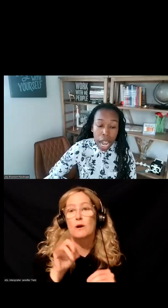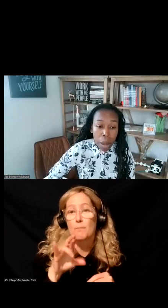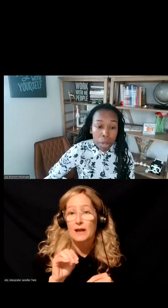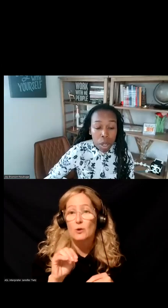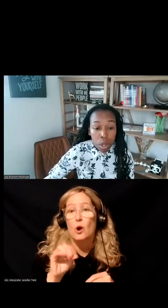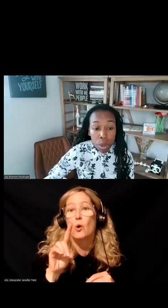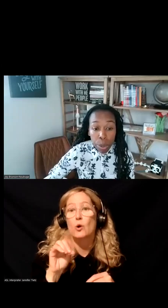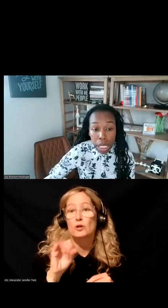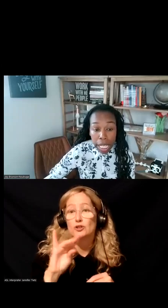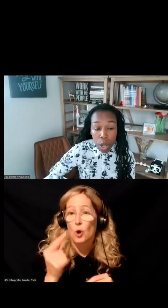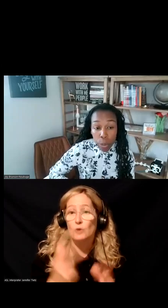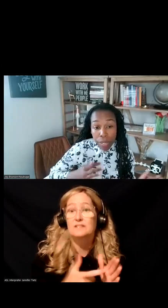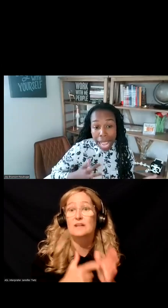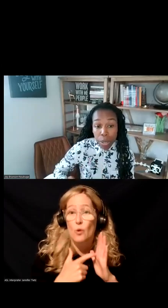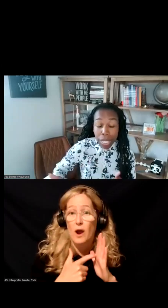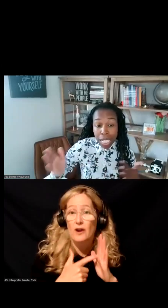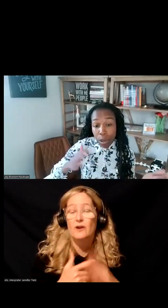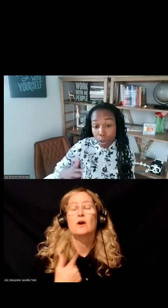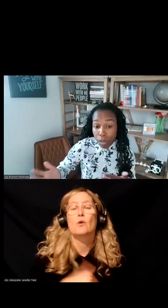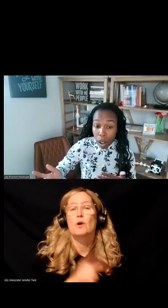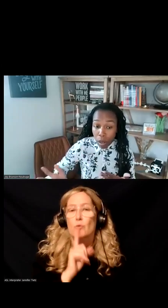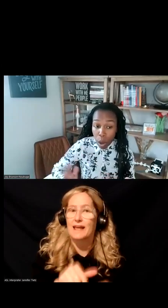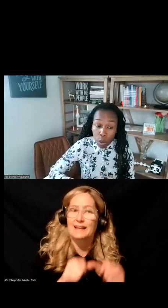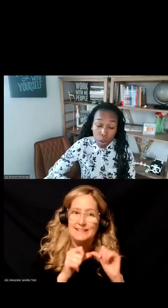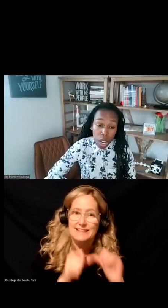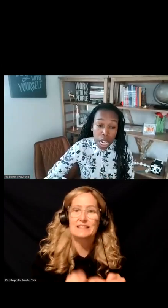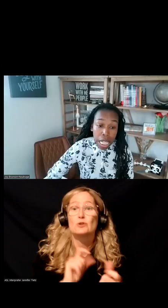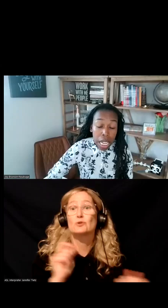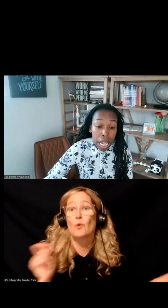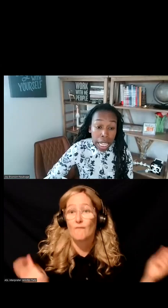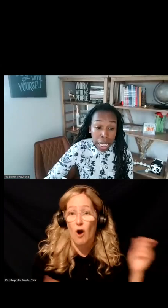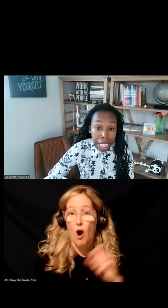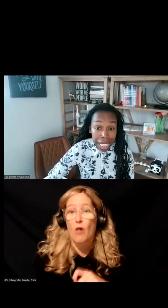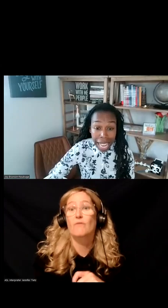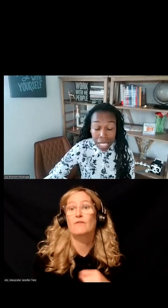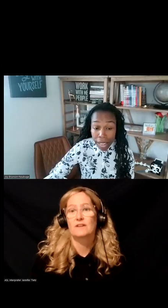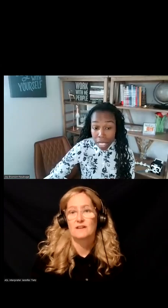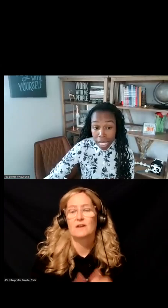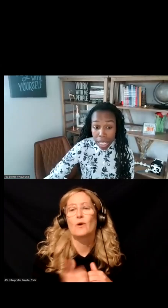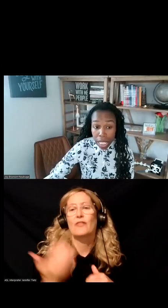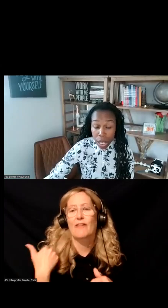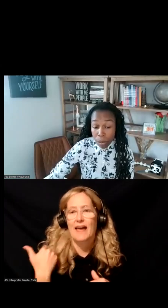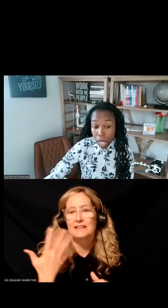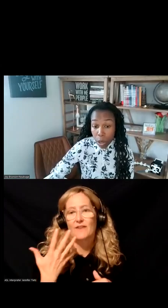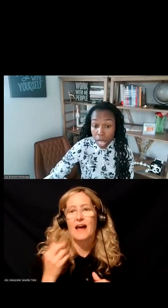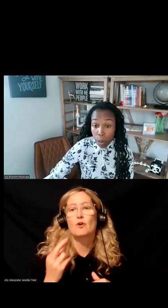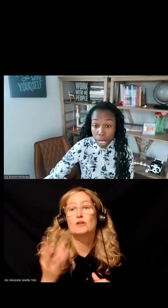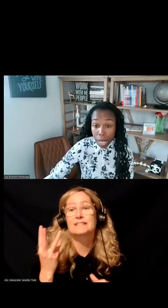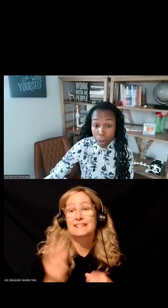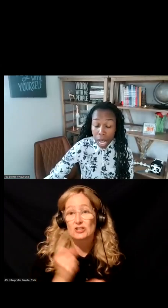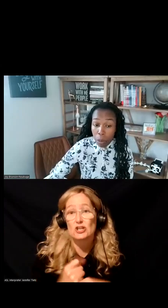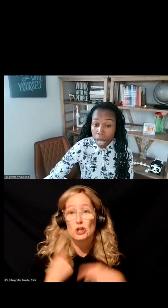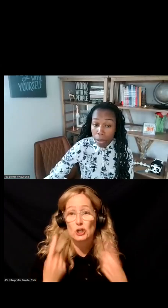required. So really, we've had to continue to evolve over the last 5 to 6 years to make sure